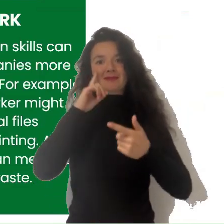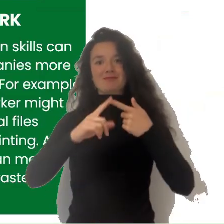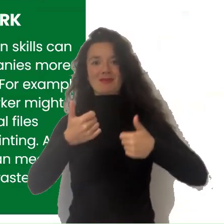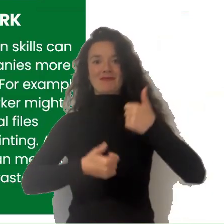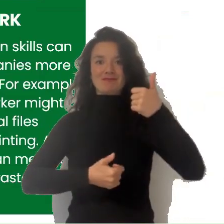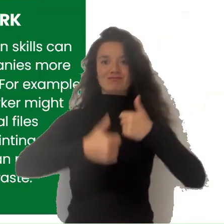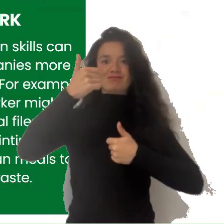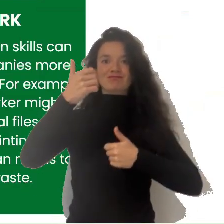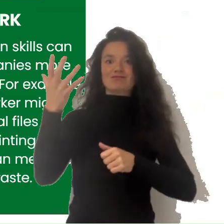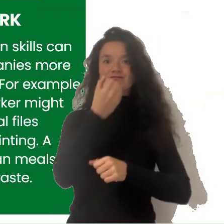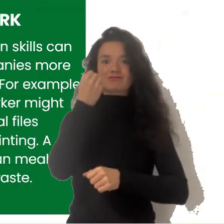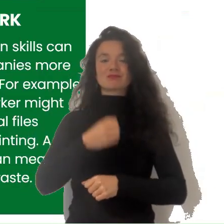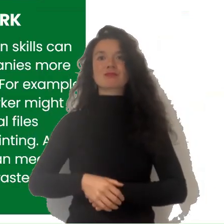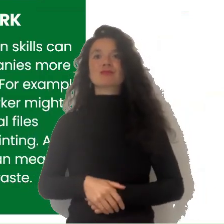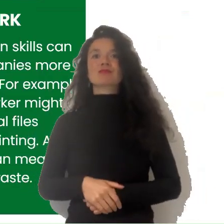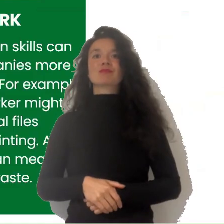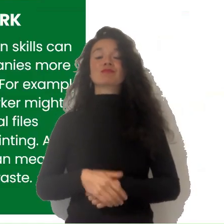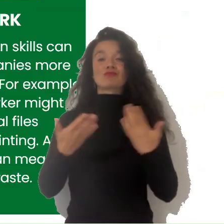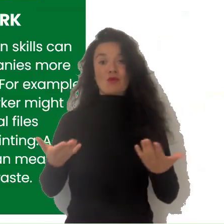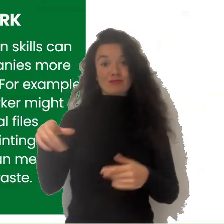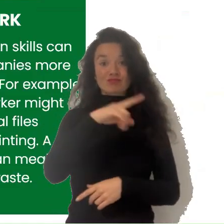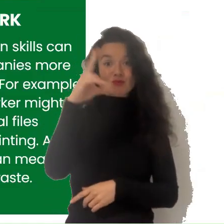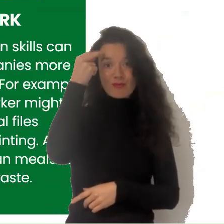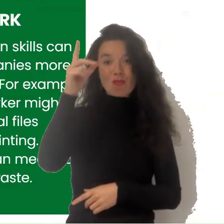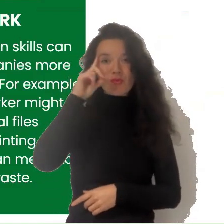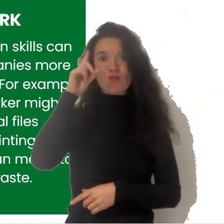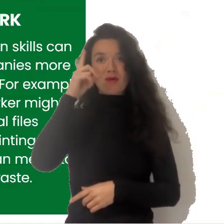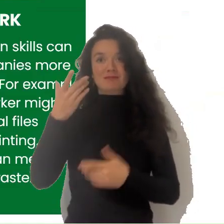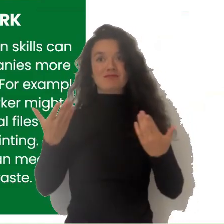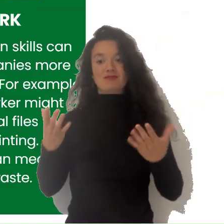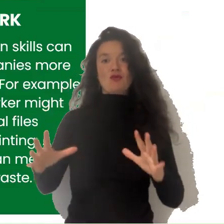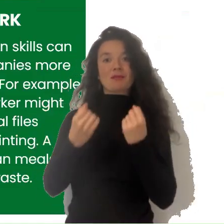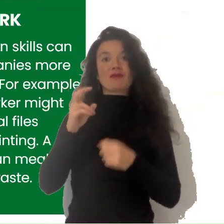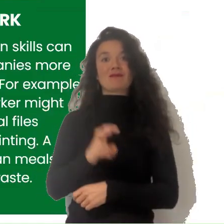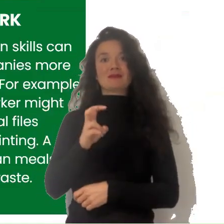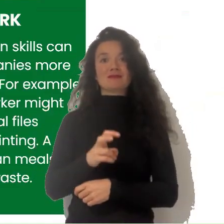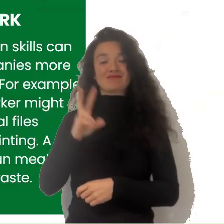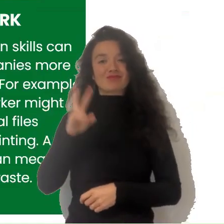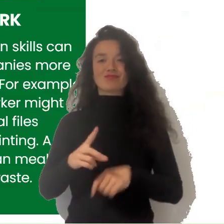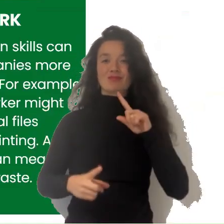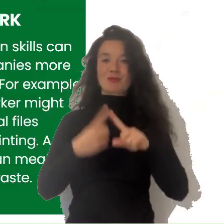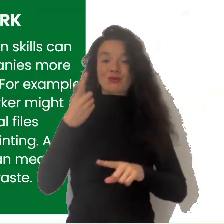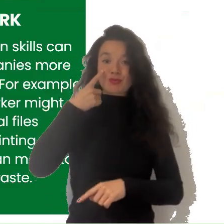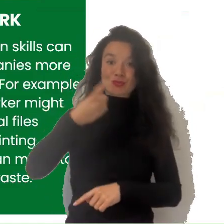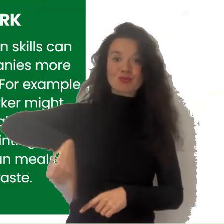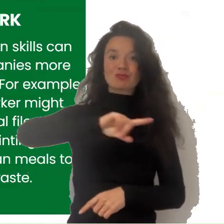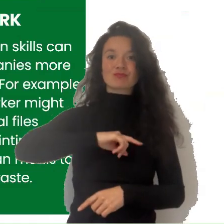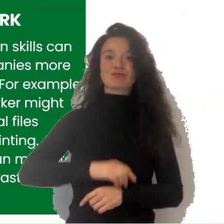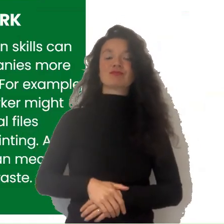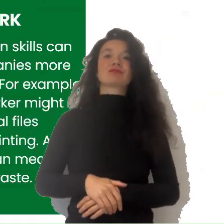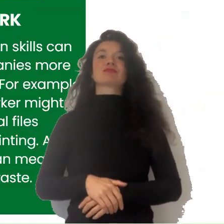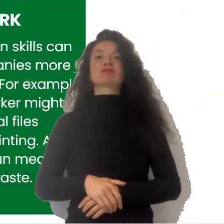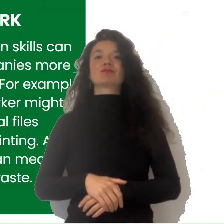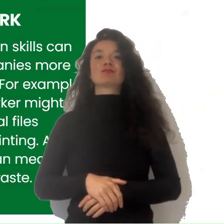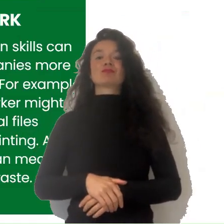not only about environmental projects and environmental jobs that directly affect the